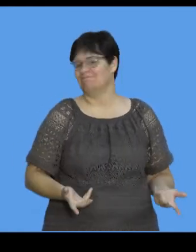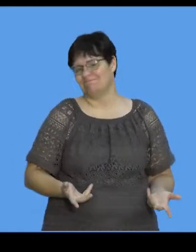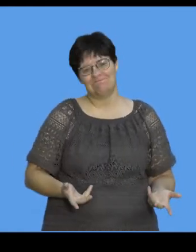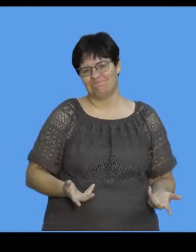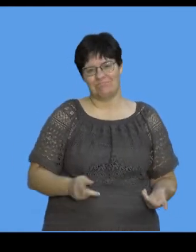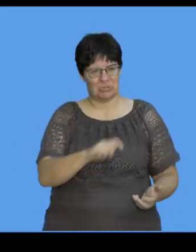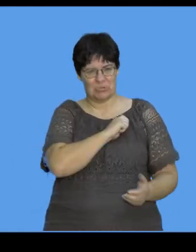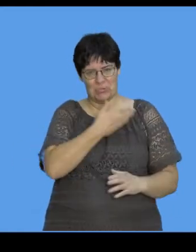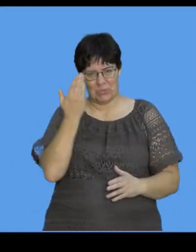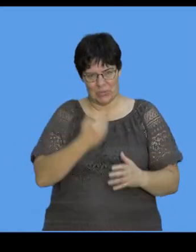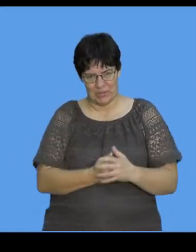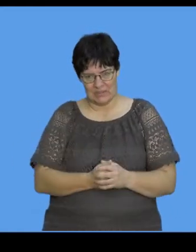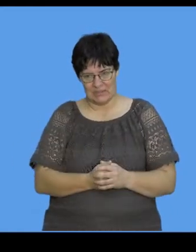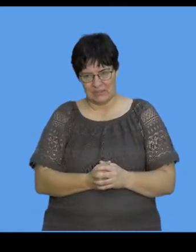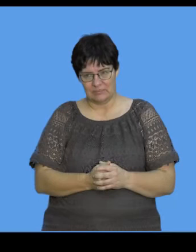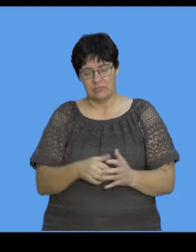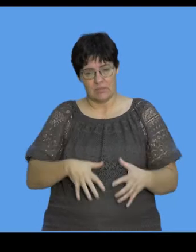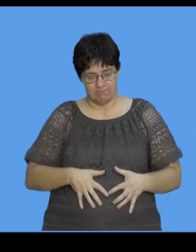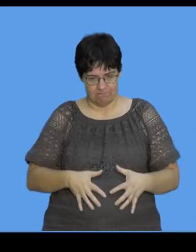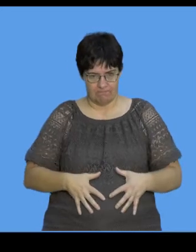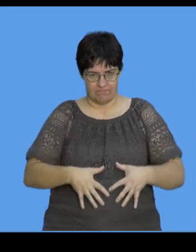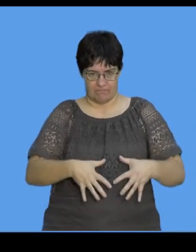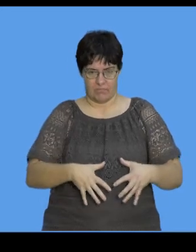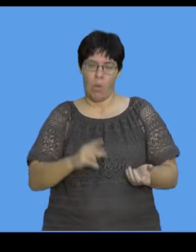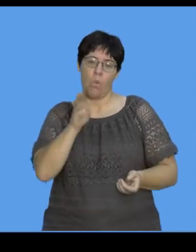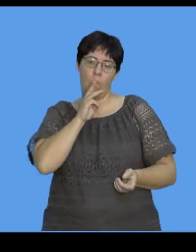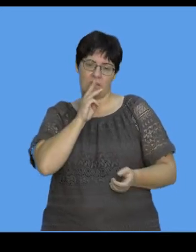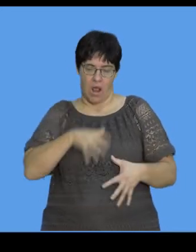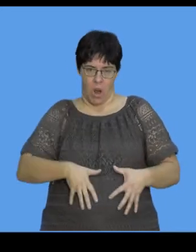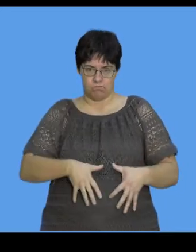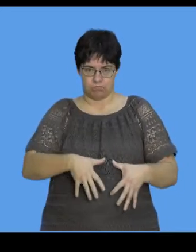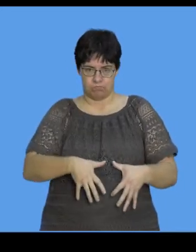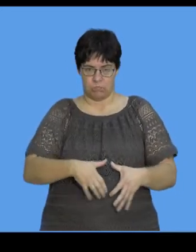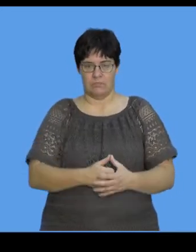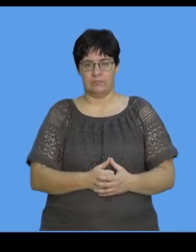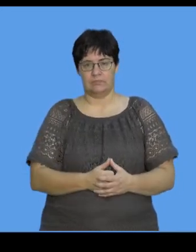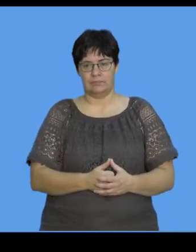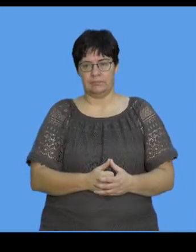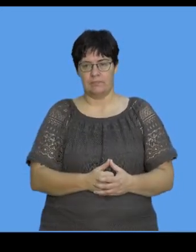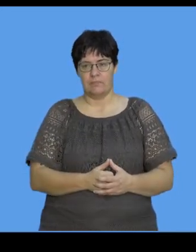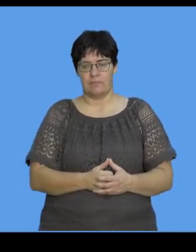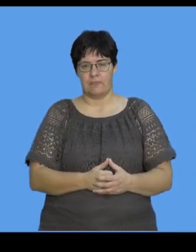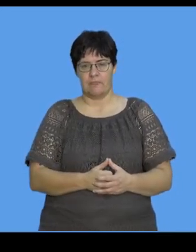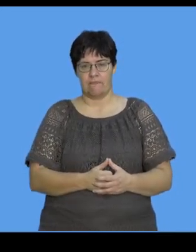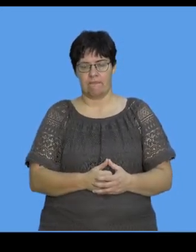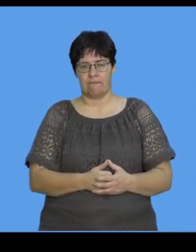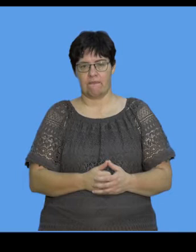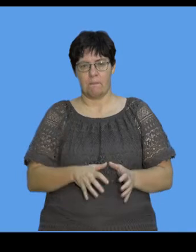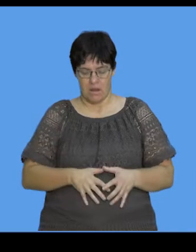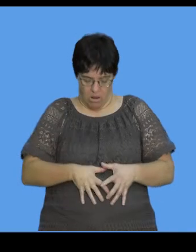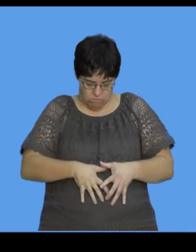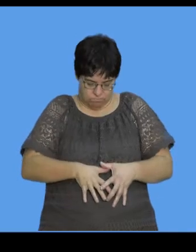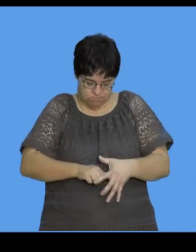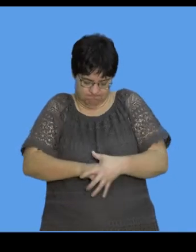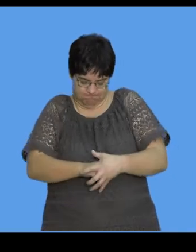is that we have a look at this tummy, that it fills with fluid. All right, and it distends